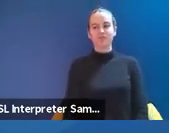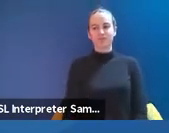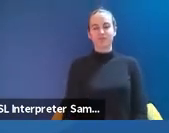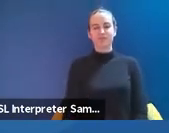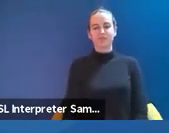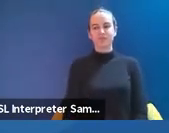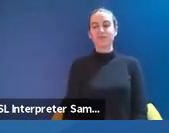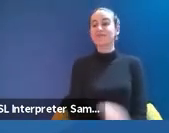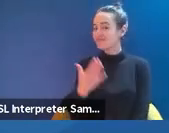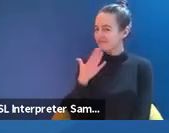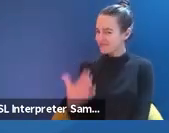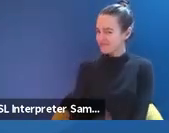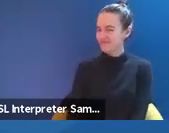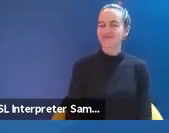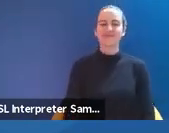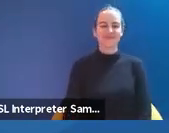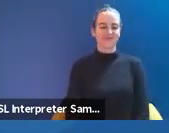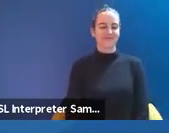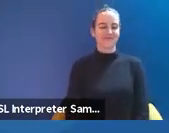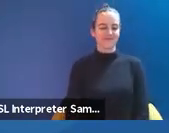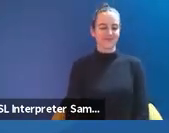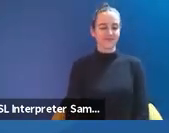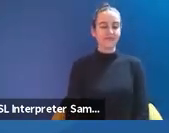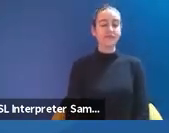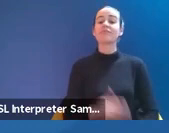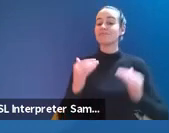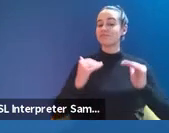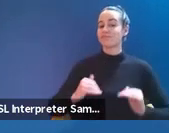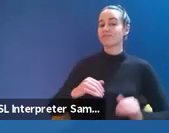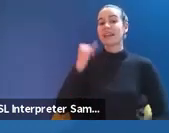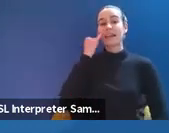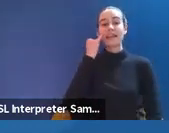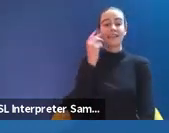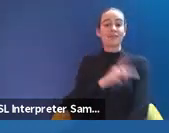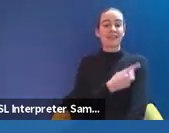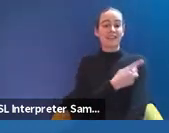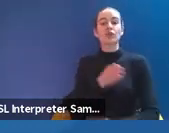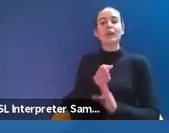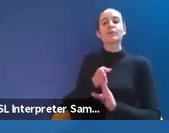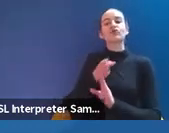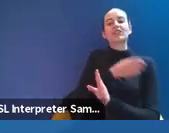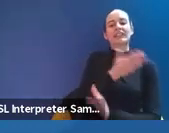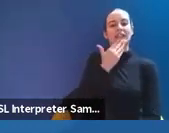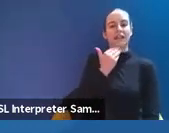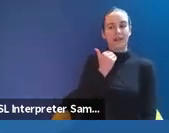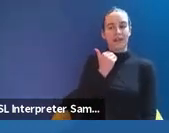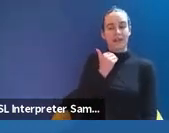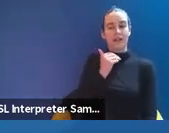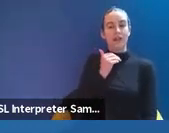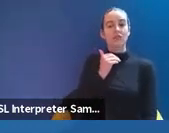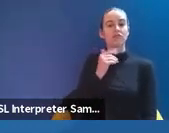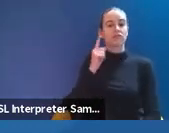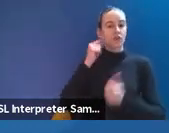Thank you, Dr. Spankovich. If a patient is pre-diabetic, is the risk of hearing loss the